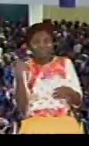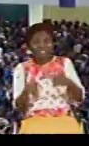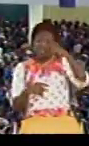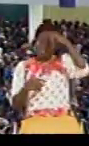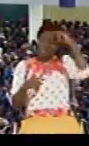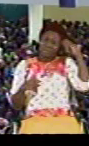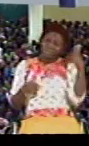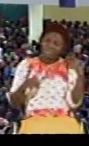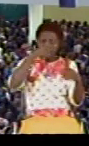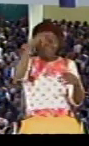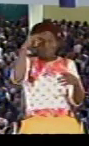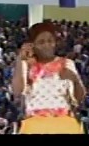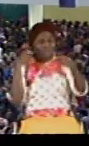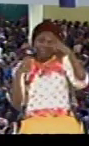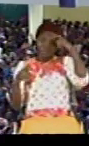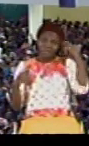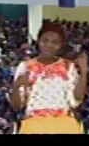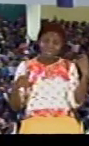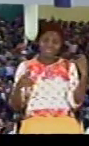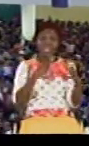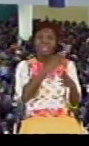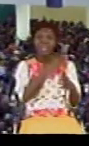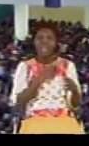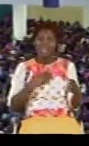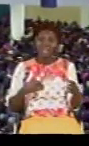getting nothing is going to stop today.